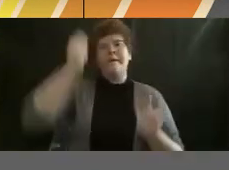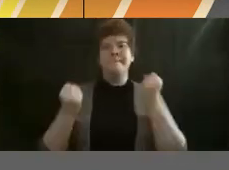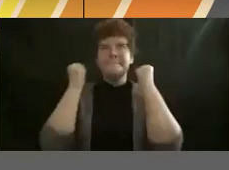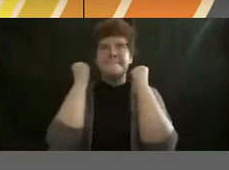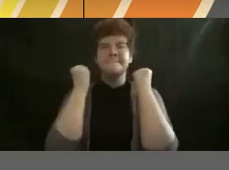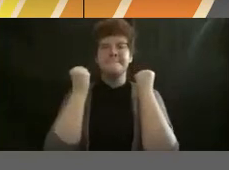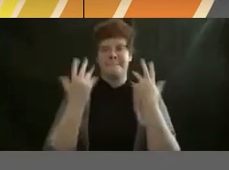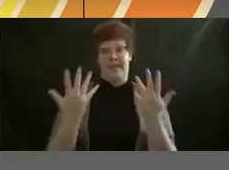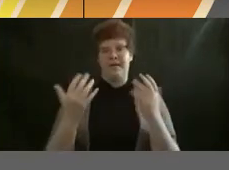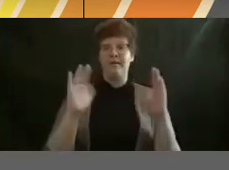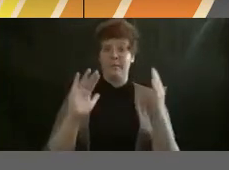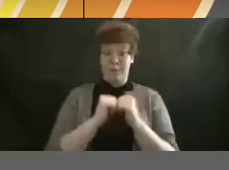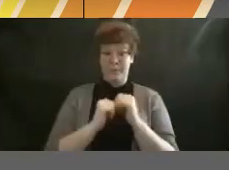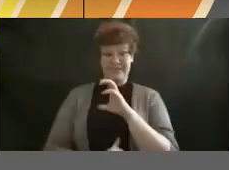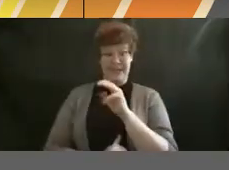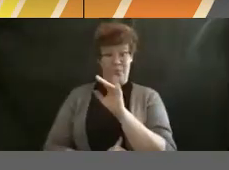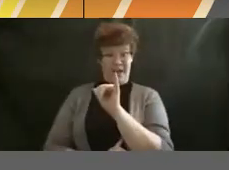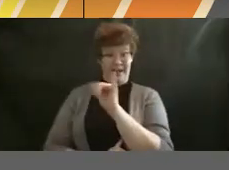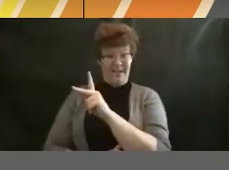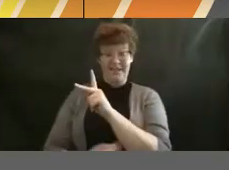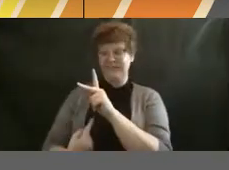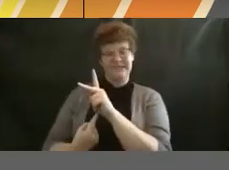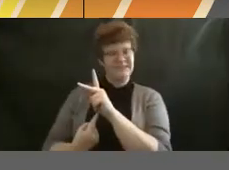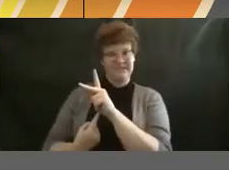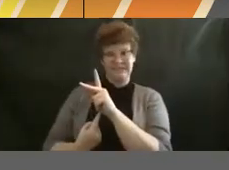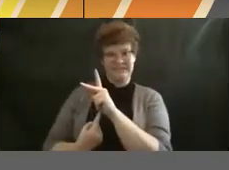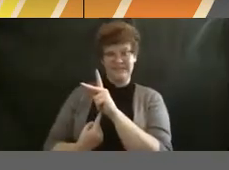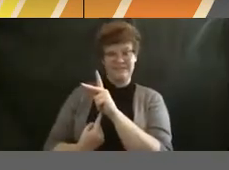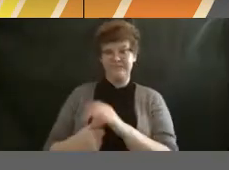oftentimes when people see their pieces printed, they're a little bit